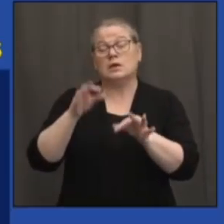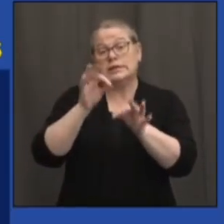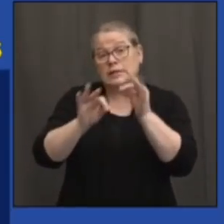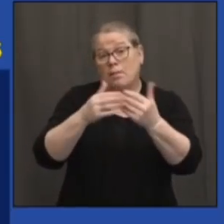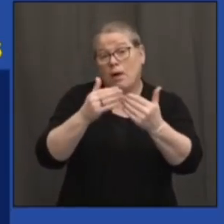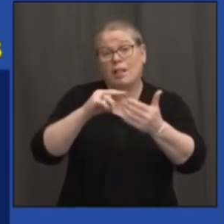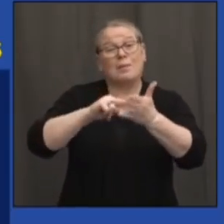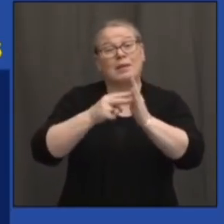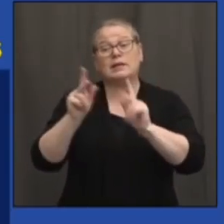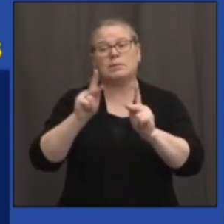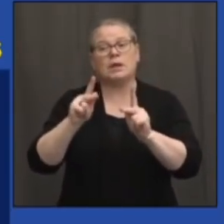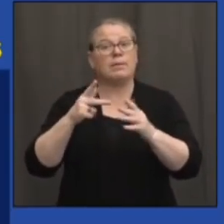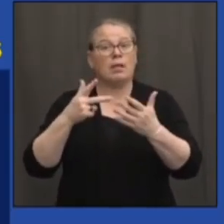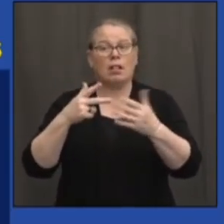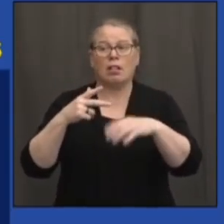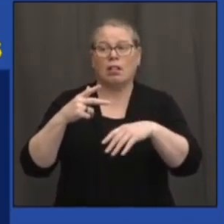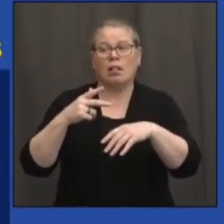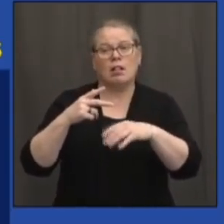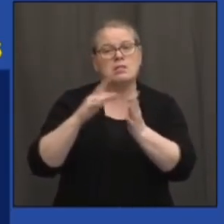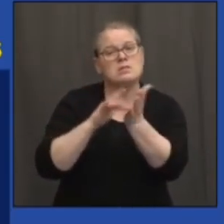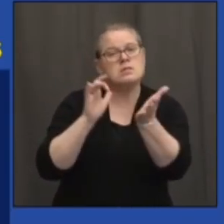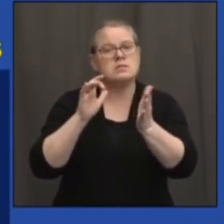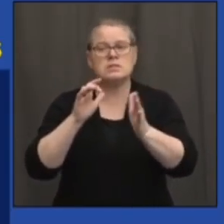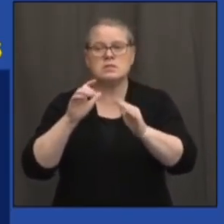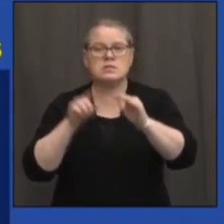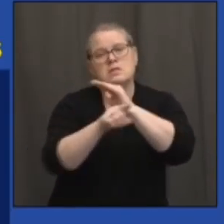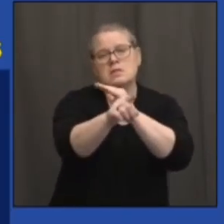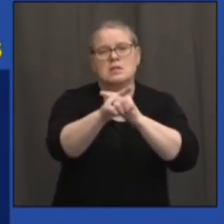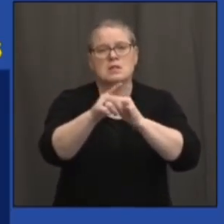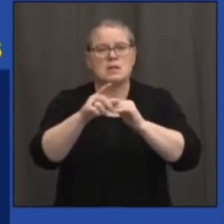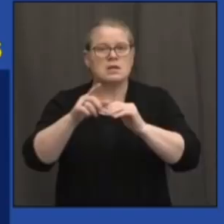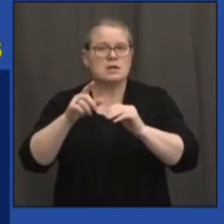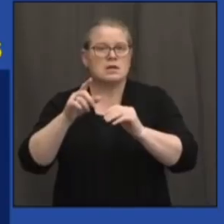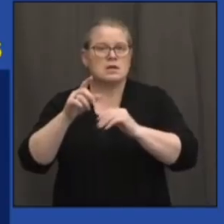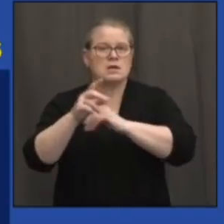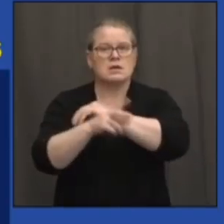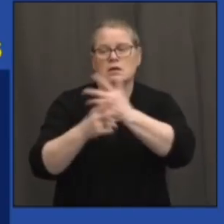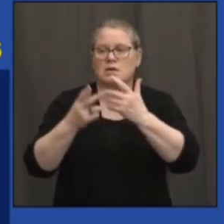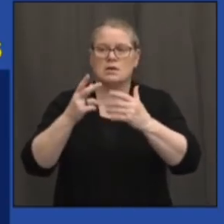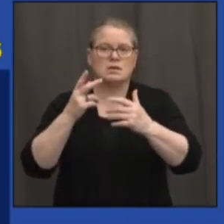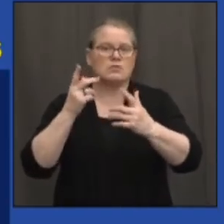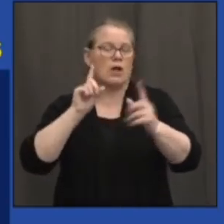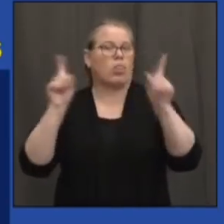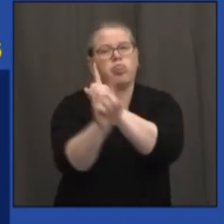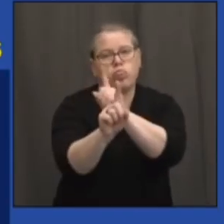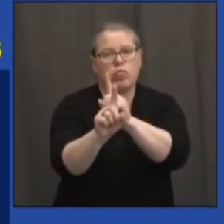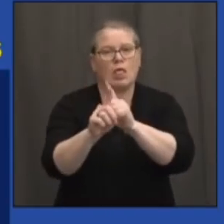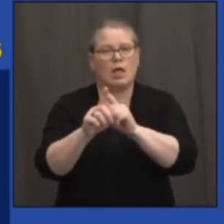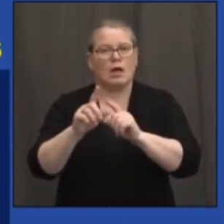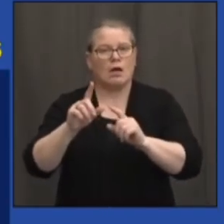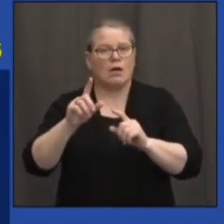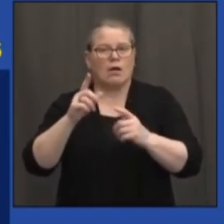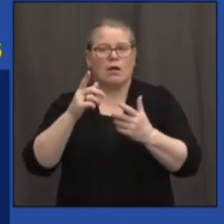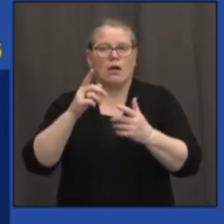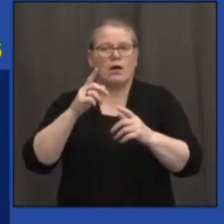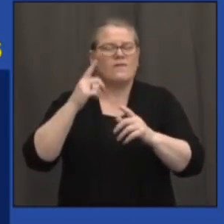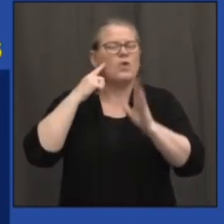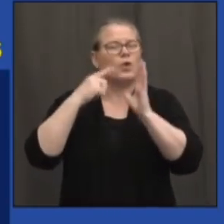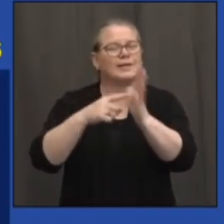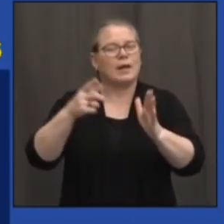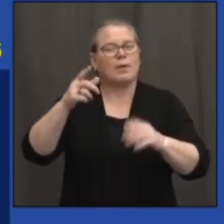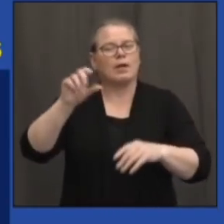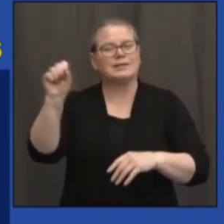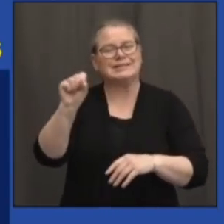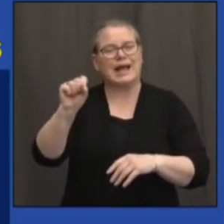system. Simplicity means that there are no line jumpers. You can't go to linejumpers.com, or you see from Seattle, line